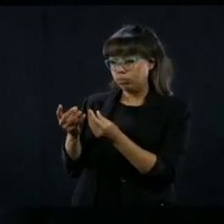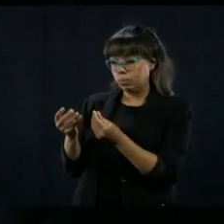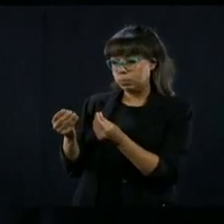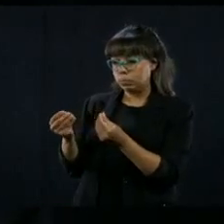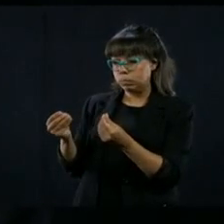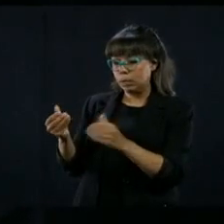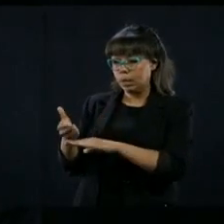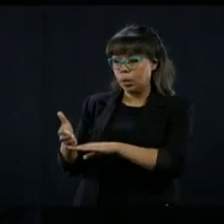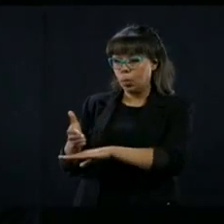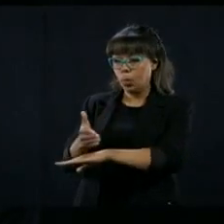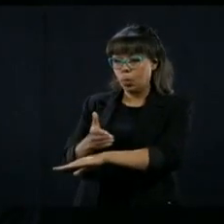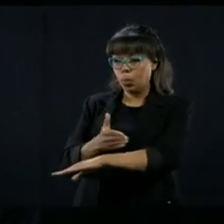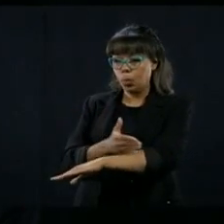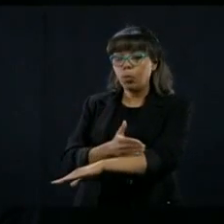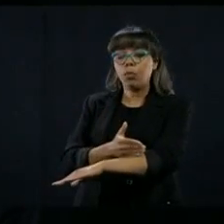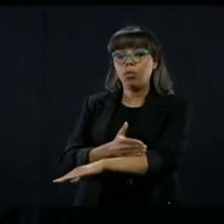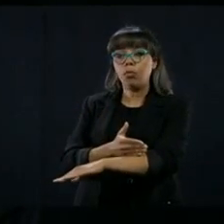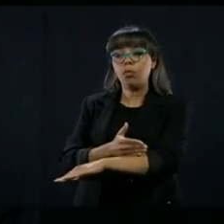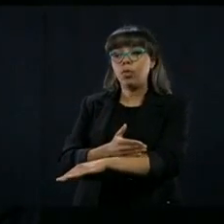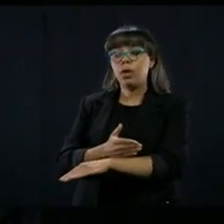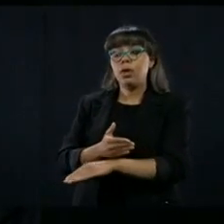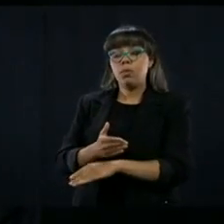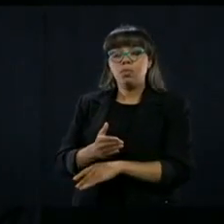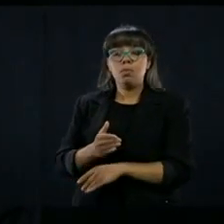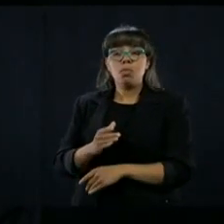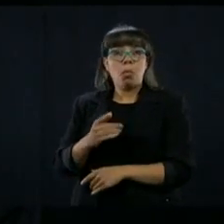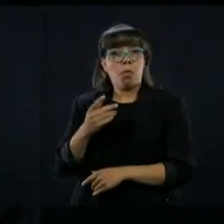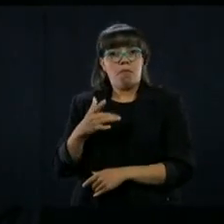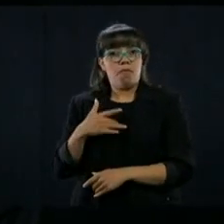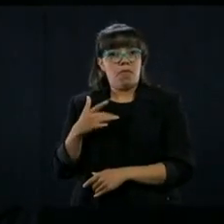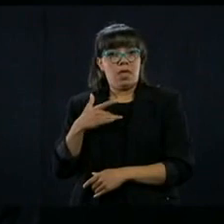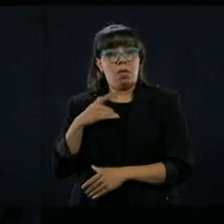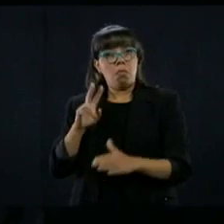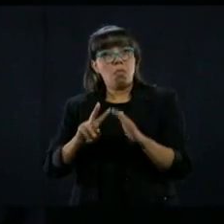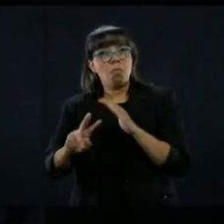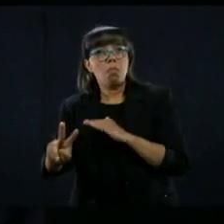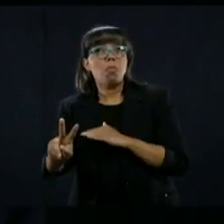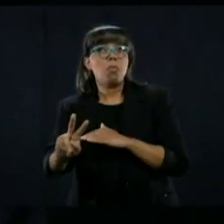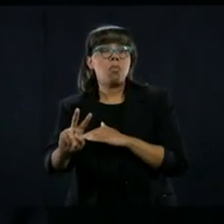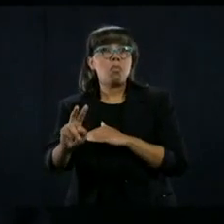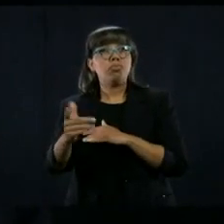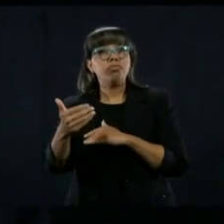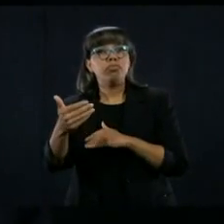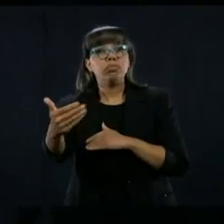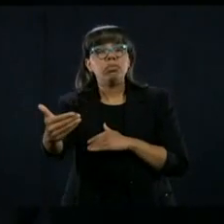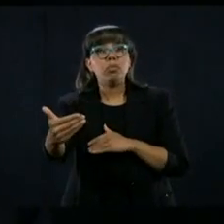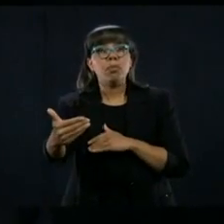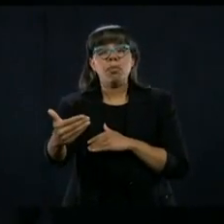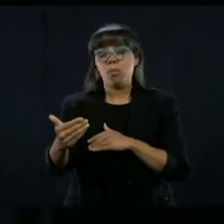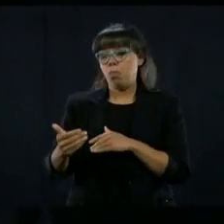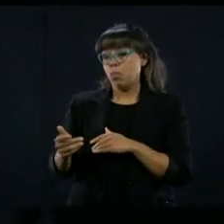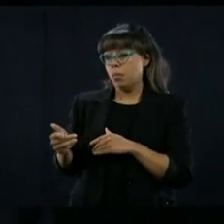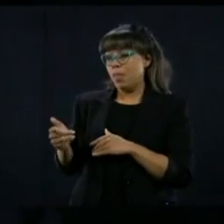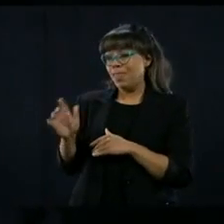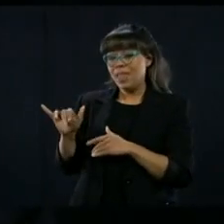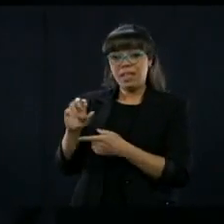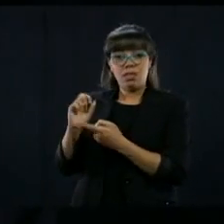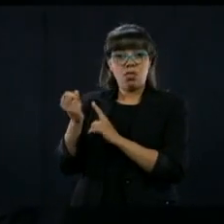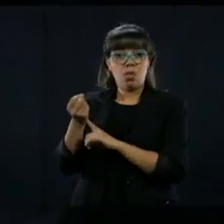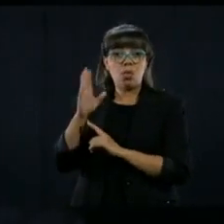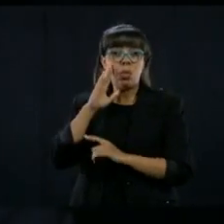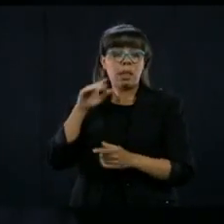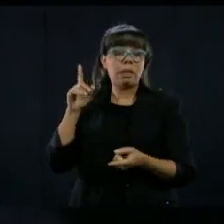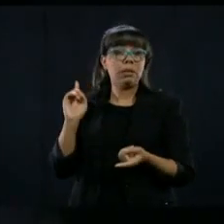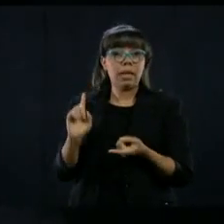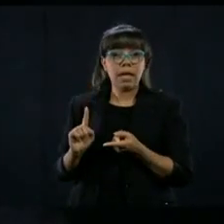next few days at those three hospitals, Maisonneuve-Rosemont, Douglas, and Lakeshore, that the situation will